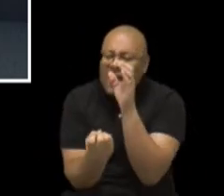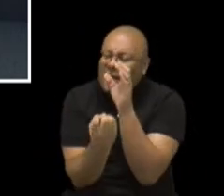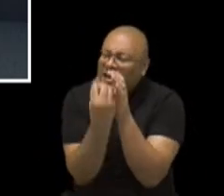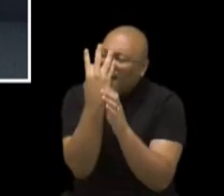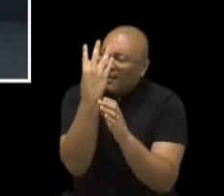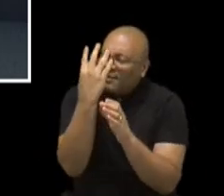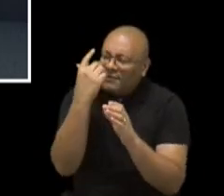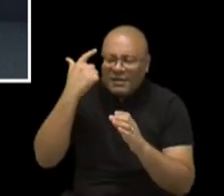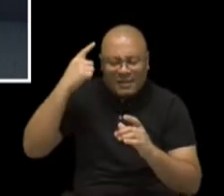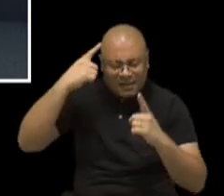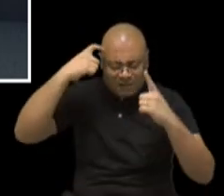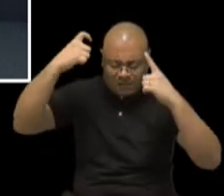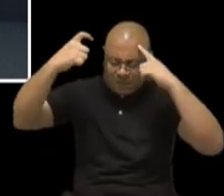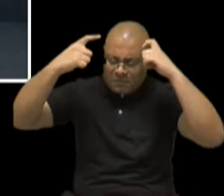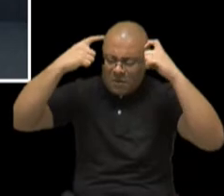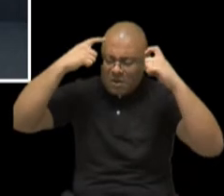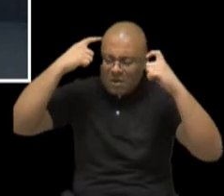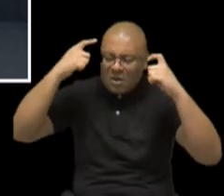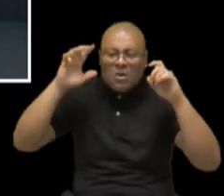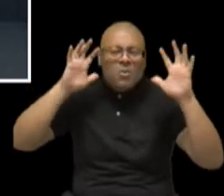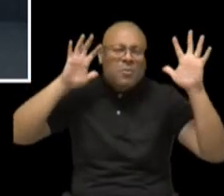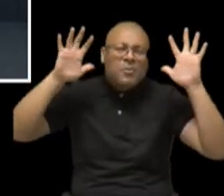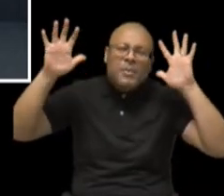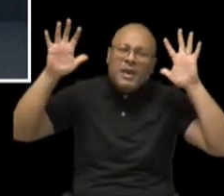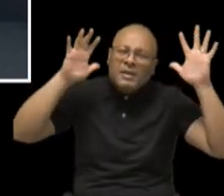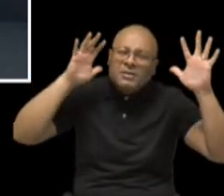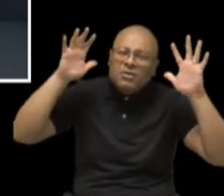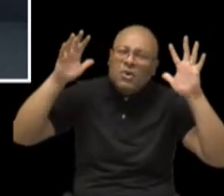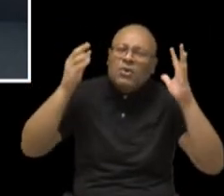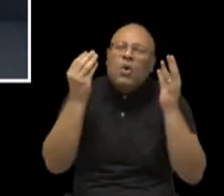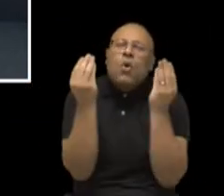this crazy year, but thinking about MMissoni?